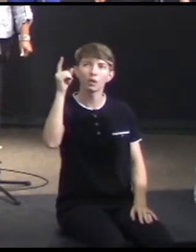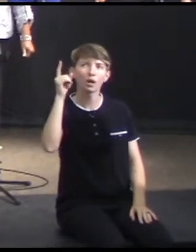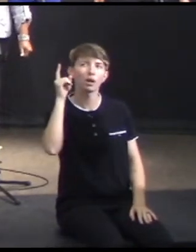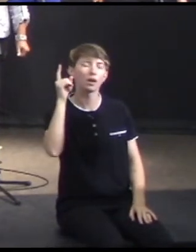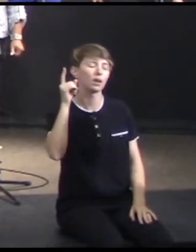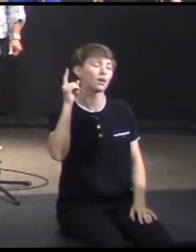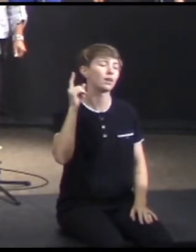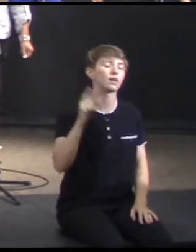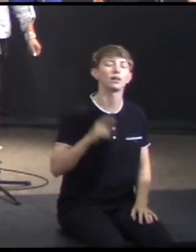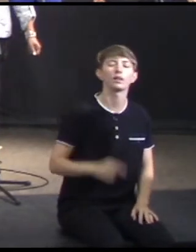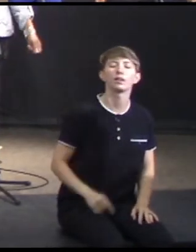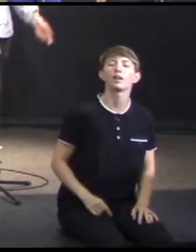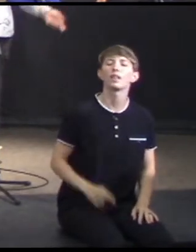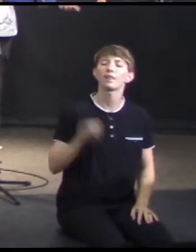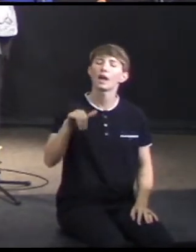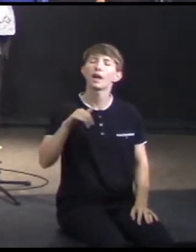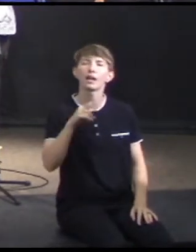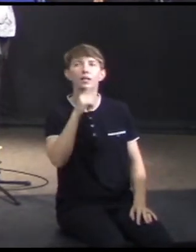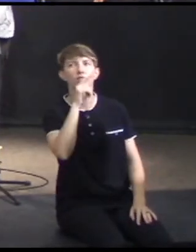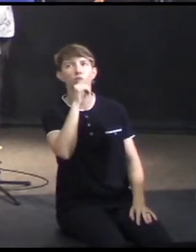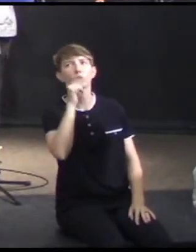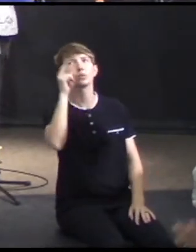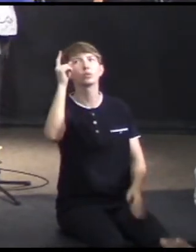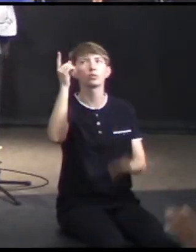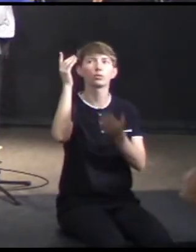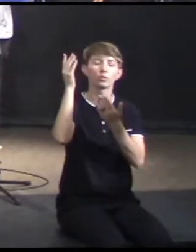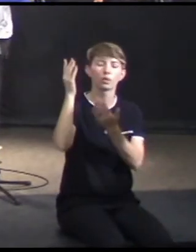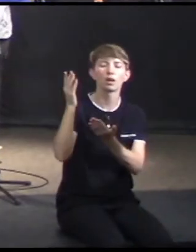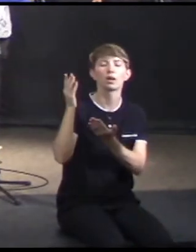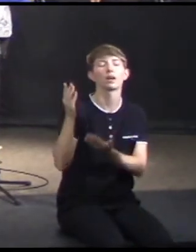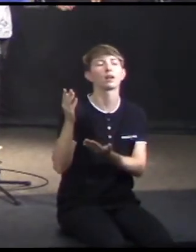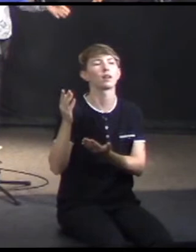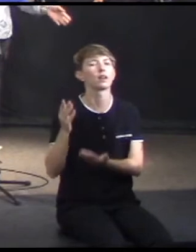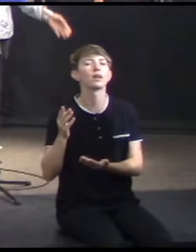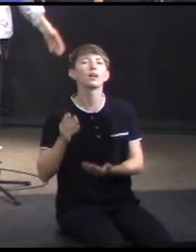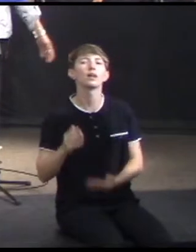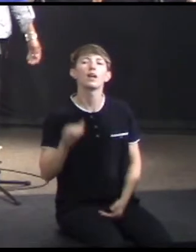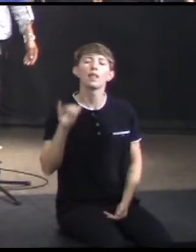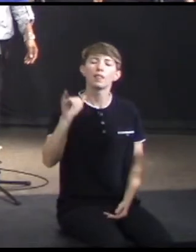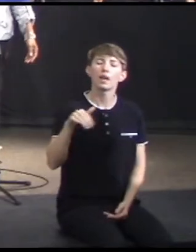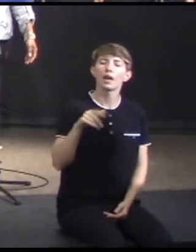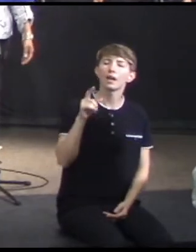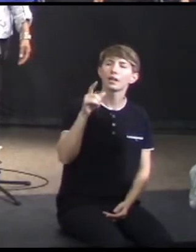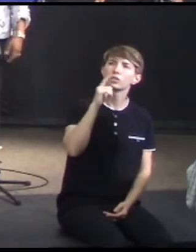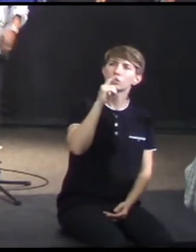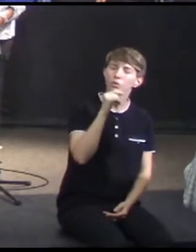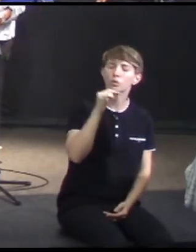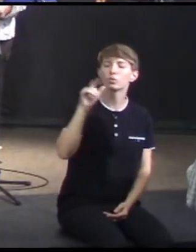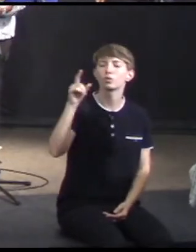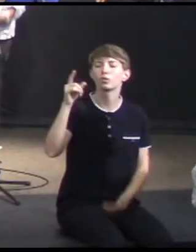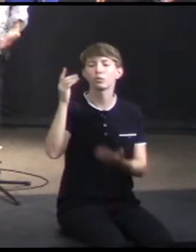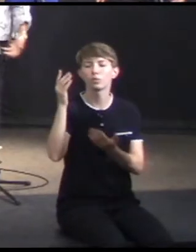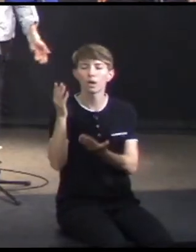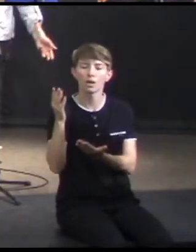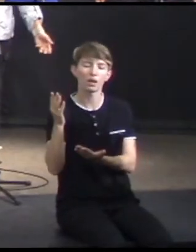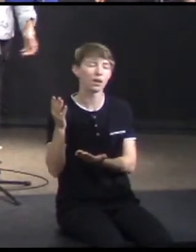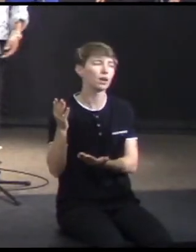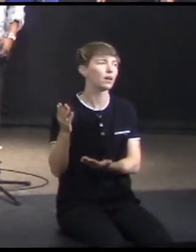you are. That is who you are. That is who